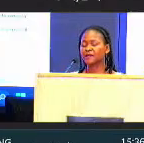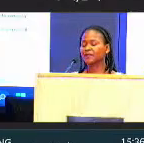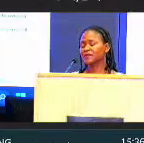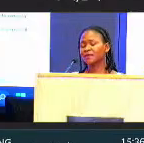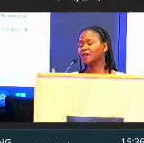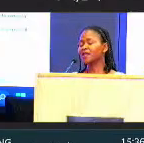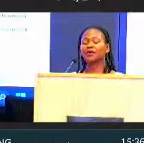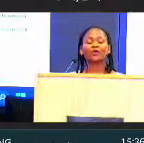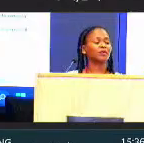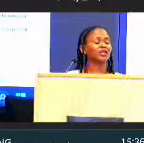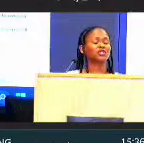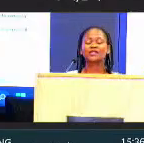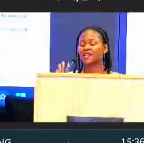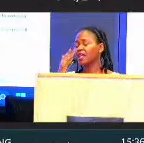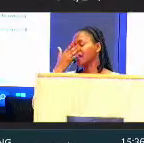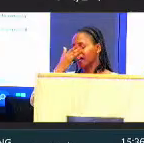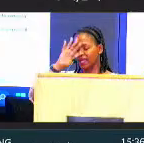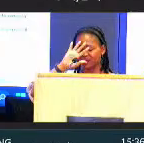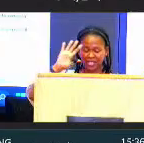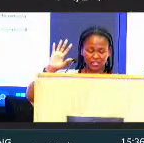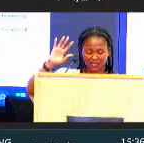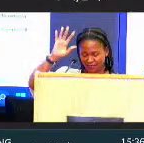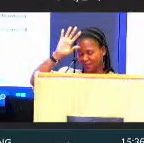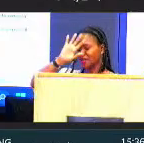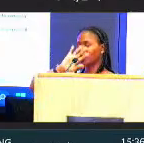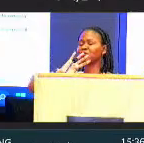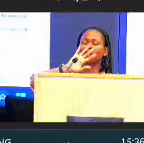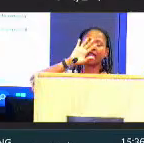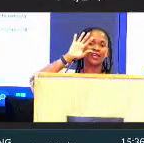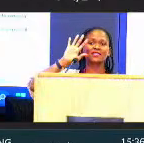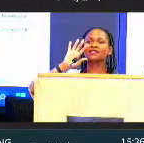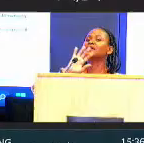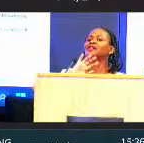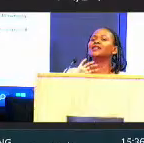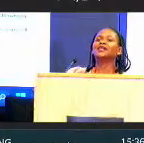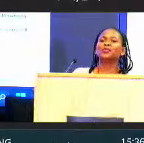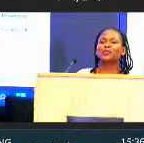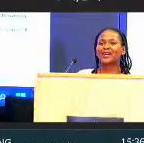the, I know I shouldn't say AI, I might just go to class.